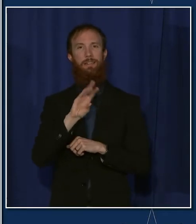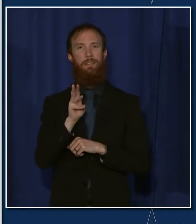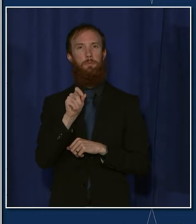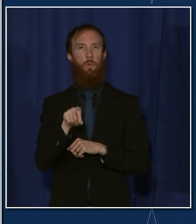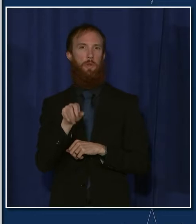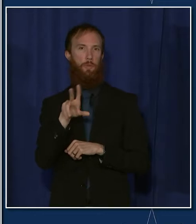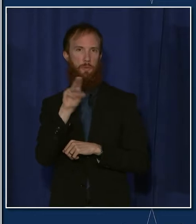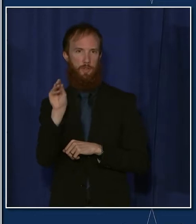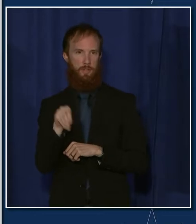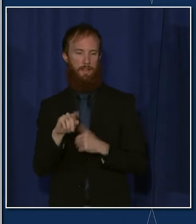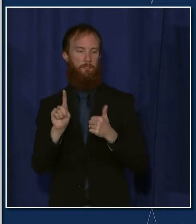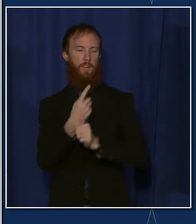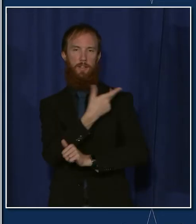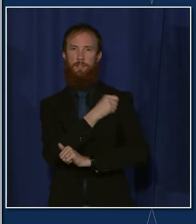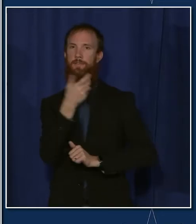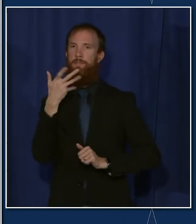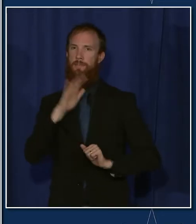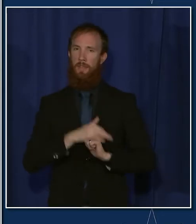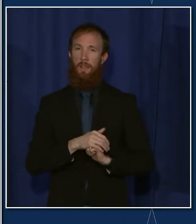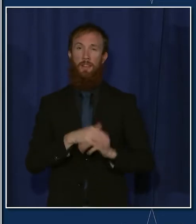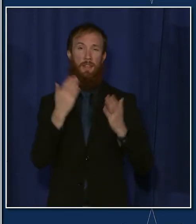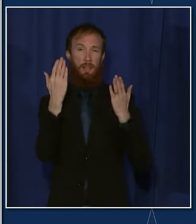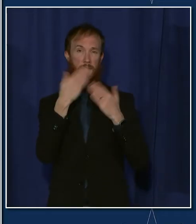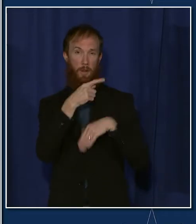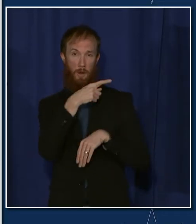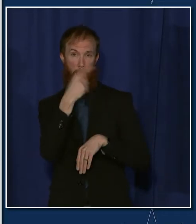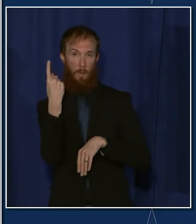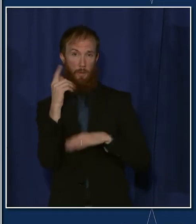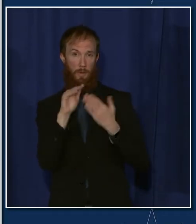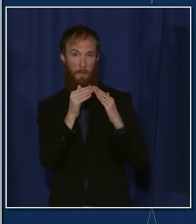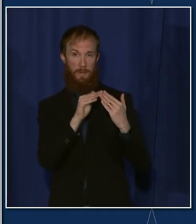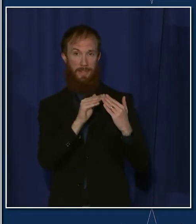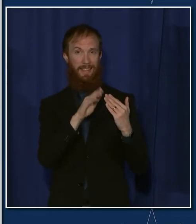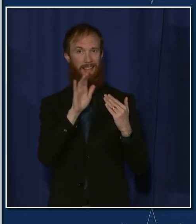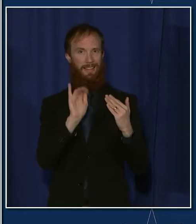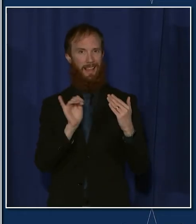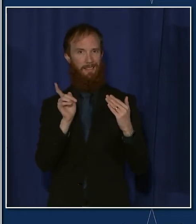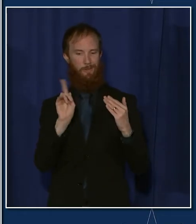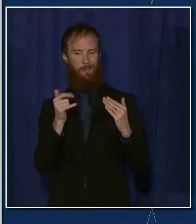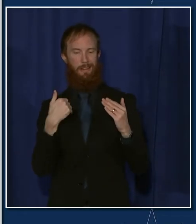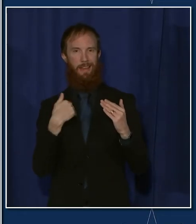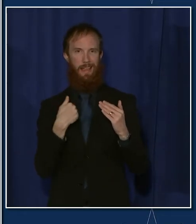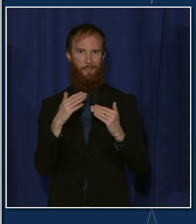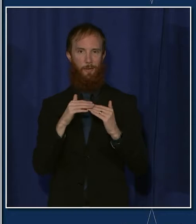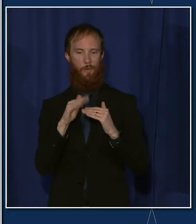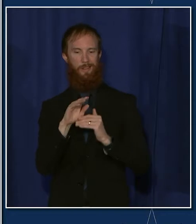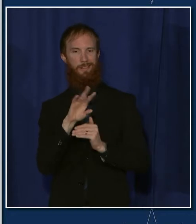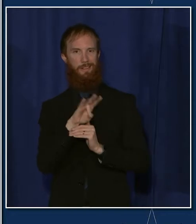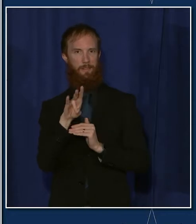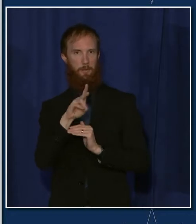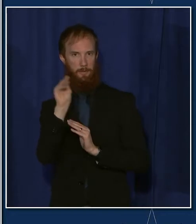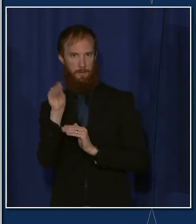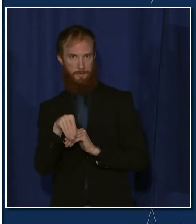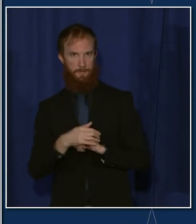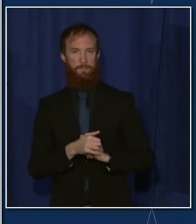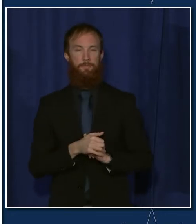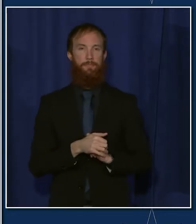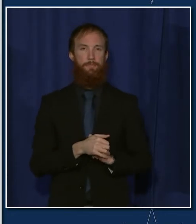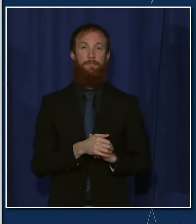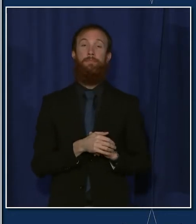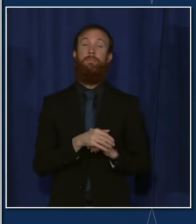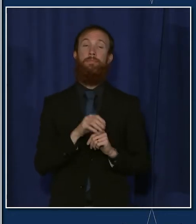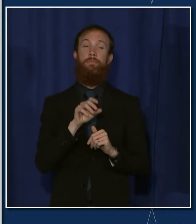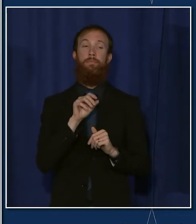dose. And those darkest blue communities are the ones where we've hit at least the 77% goal. Where we look at